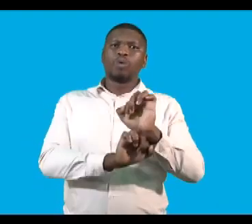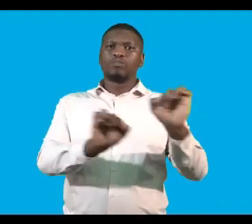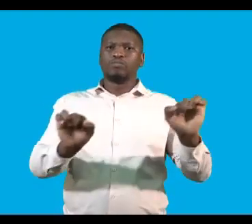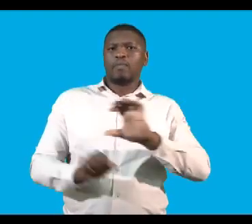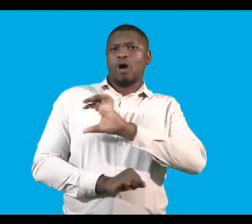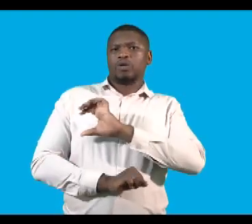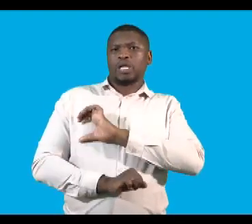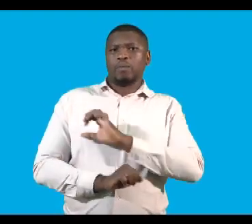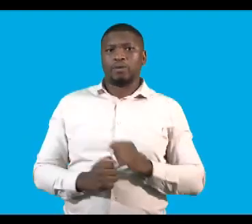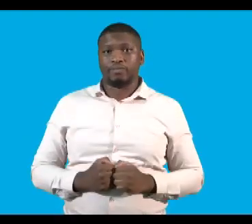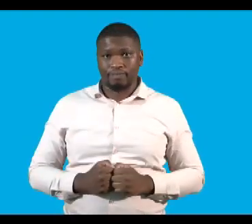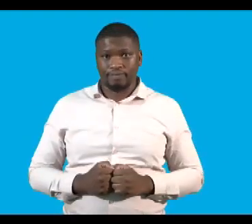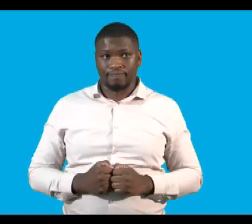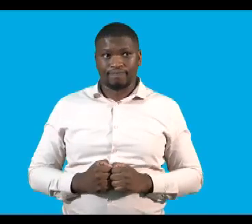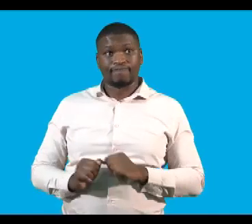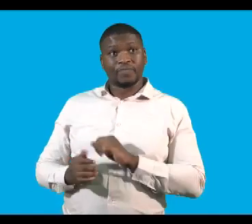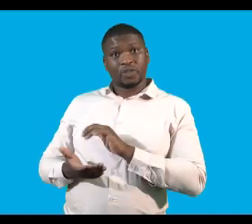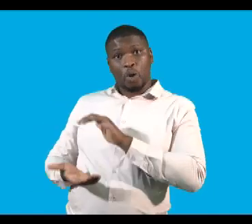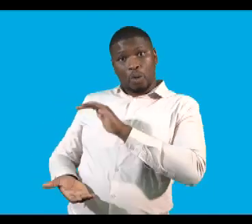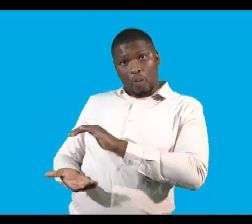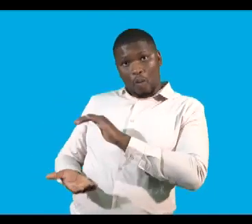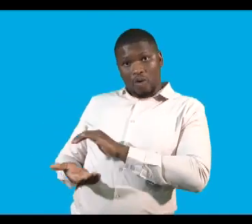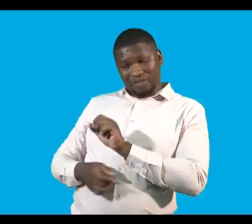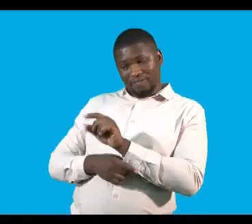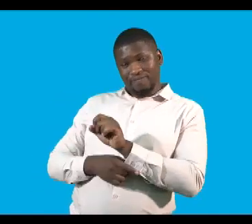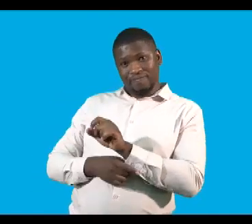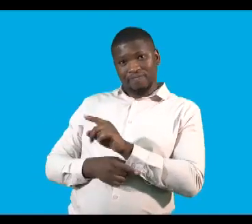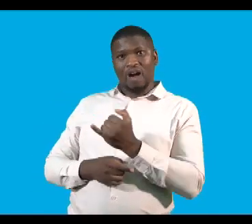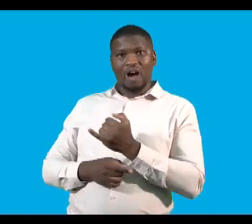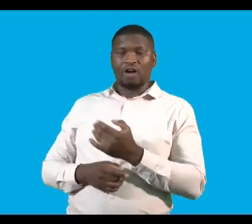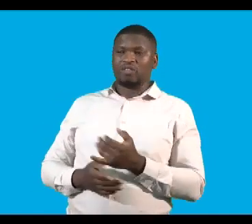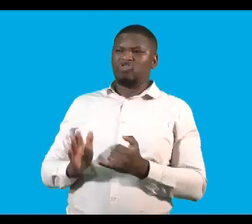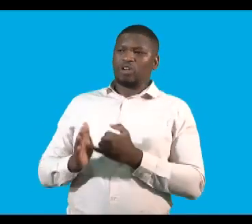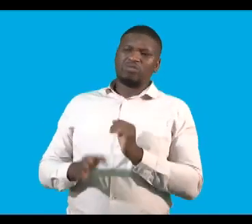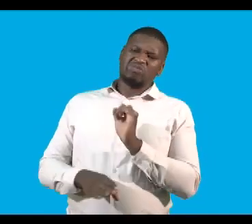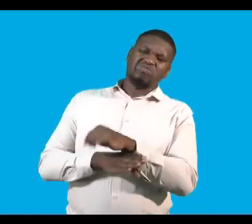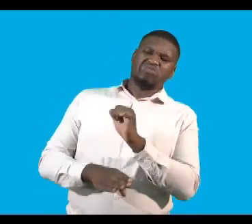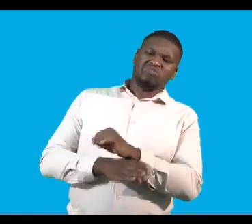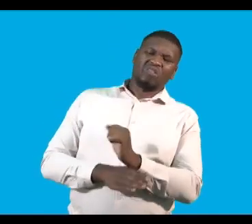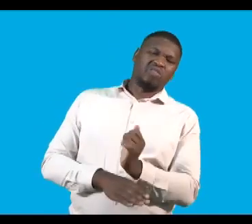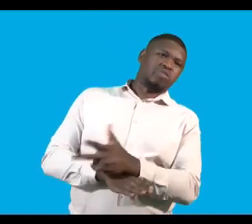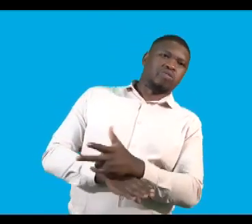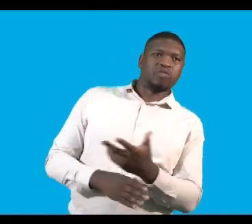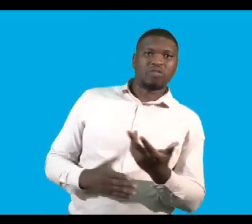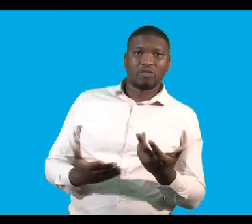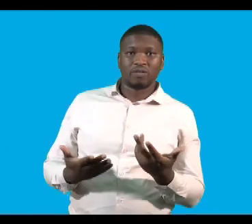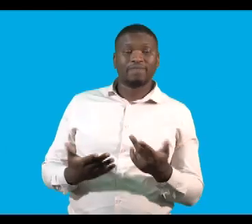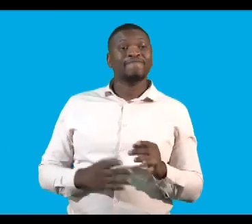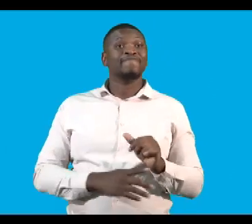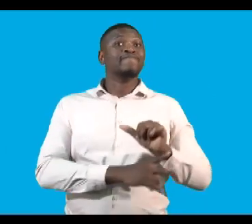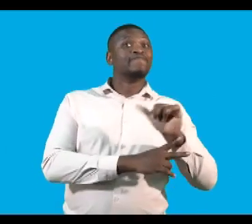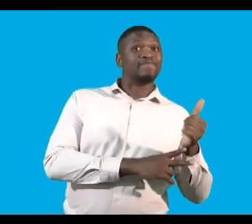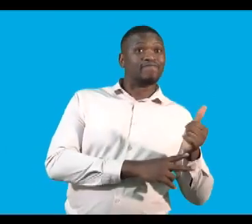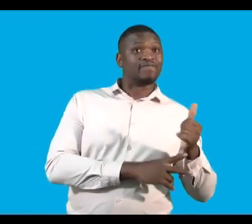customers? The smaller of the 2 characters is dismissive. He's condescending, whereas the character